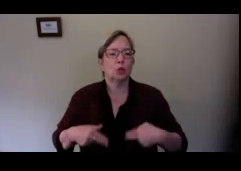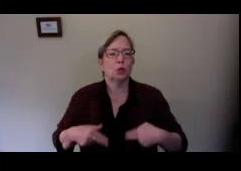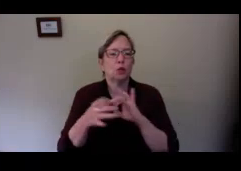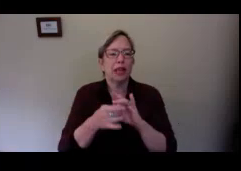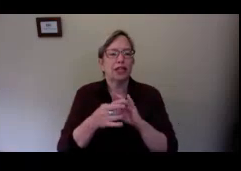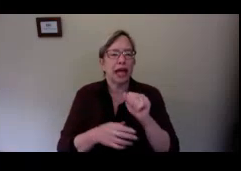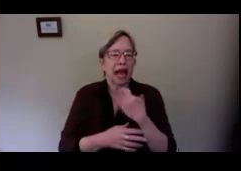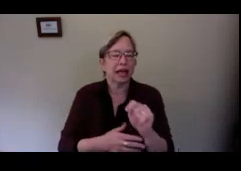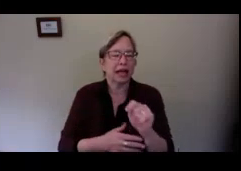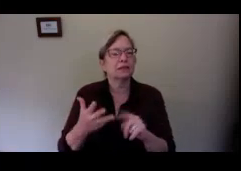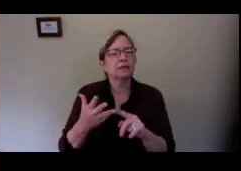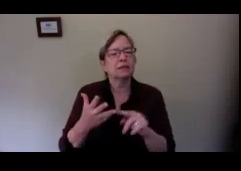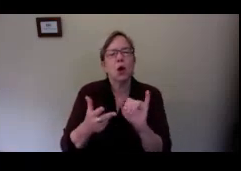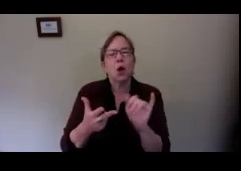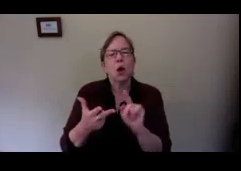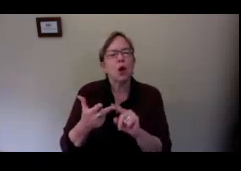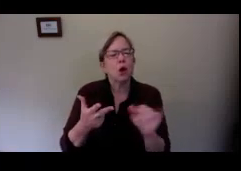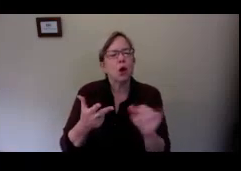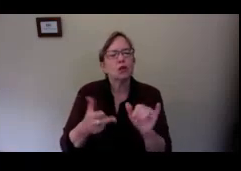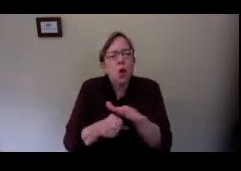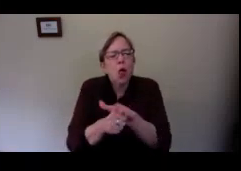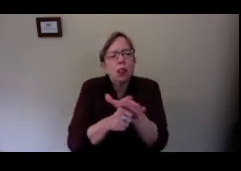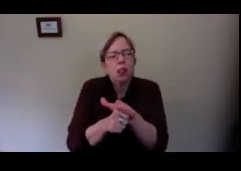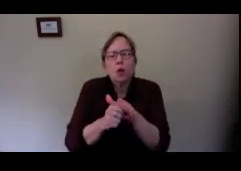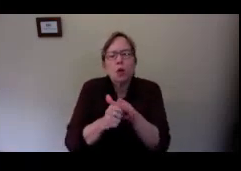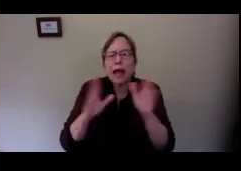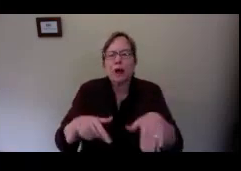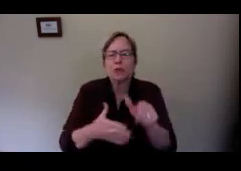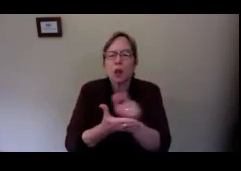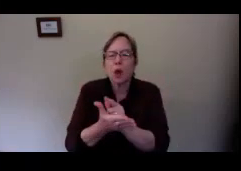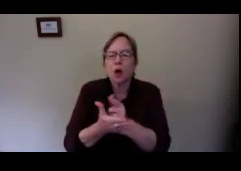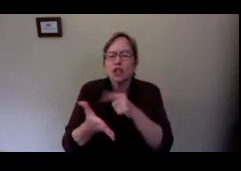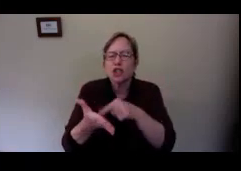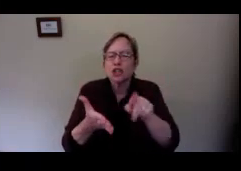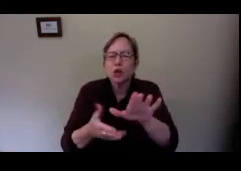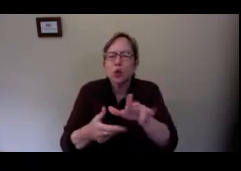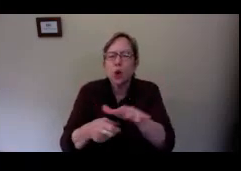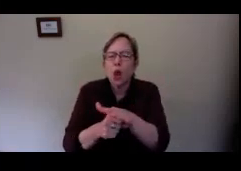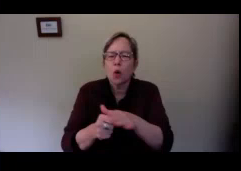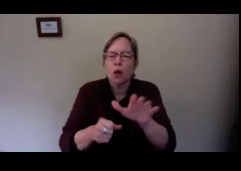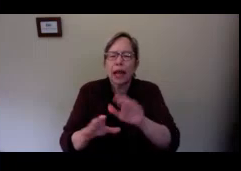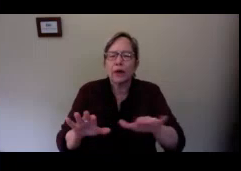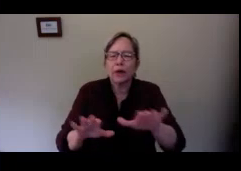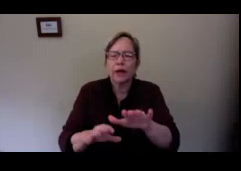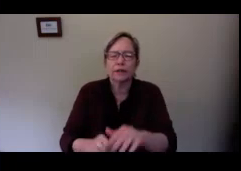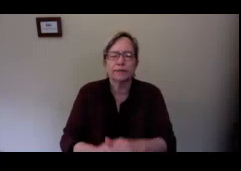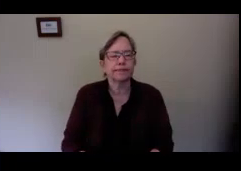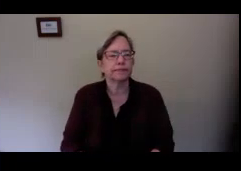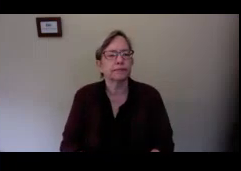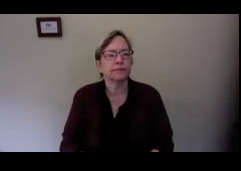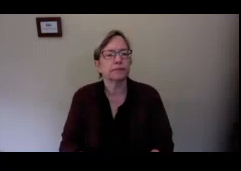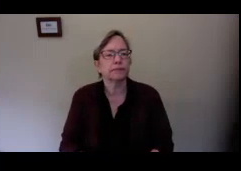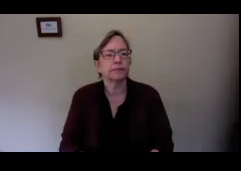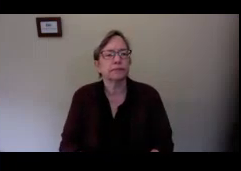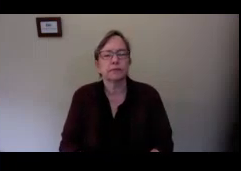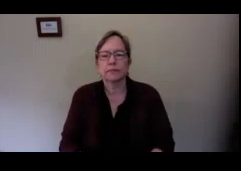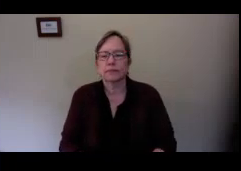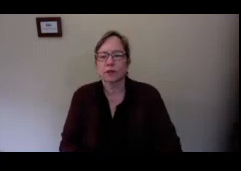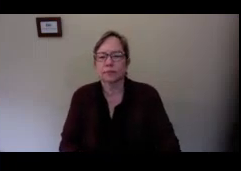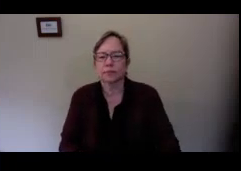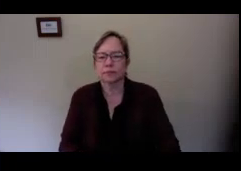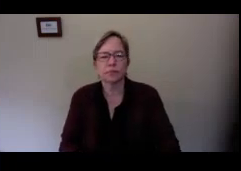housing laws that you would need to check your local ordinances because there may be further laws. Housing jurisdiction.